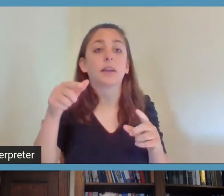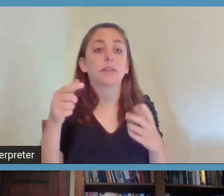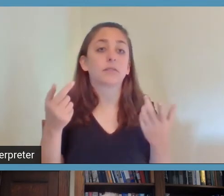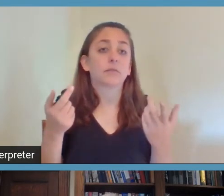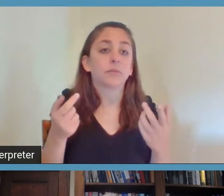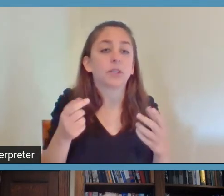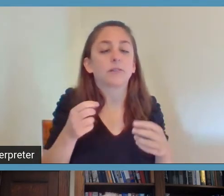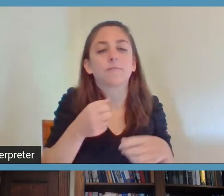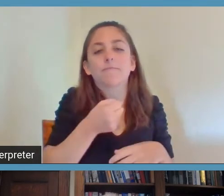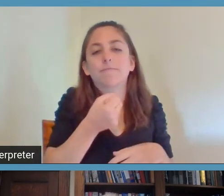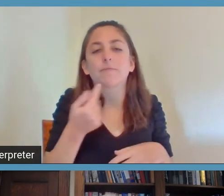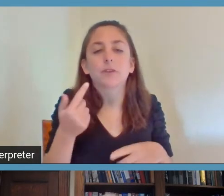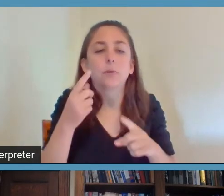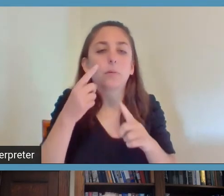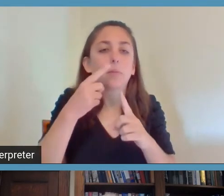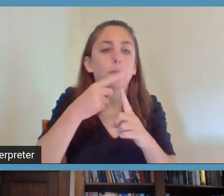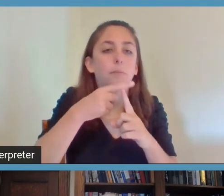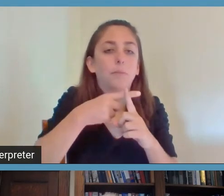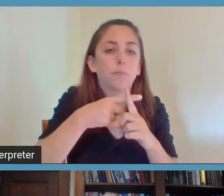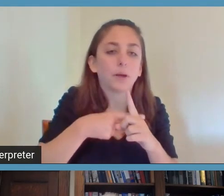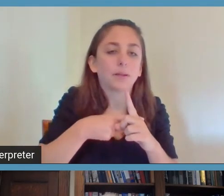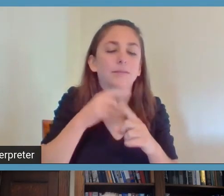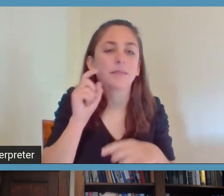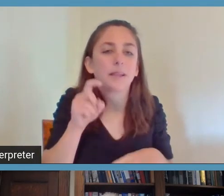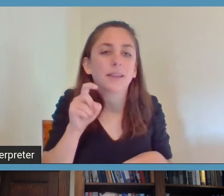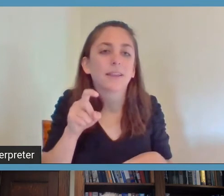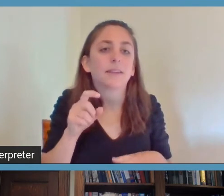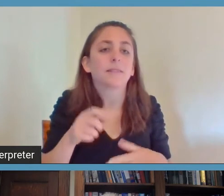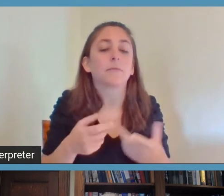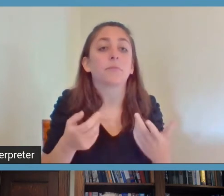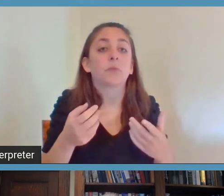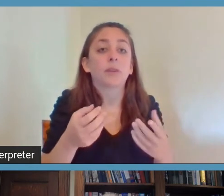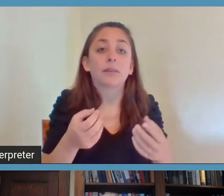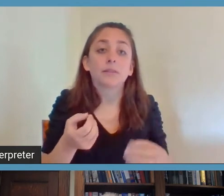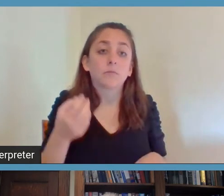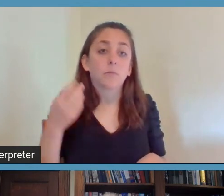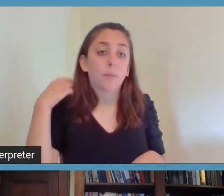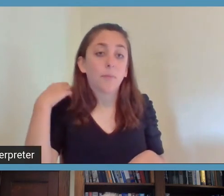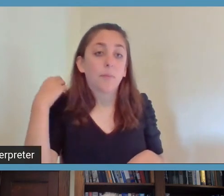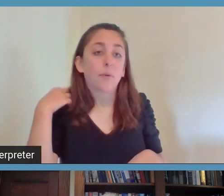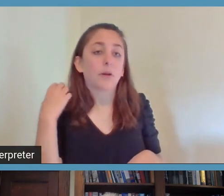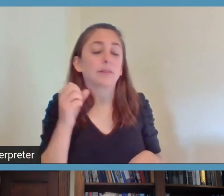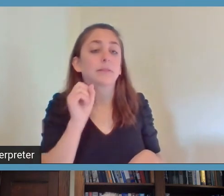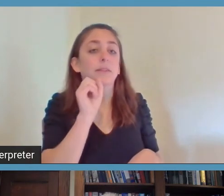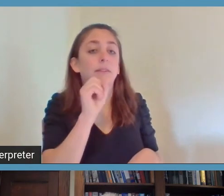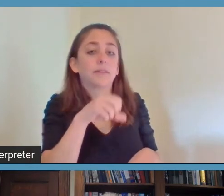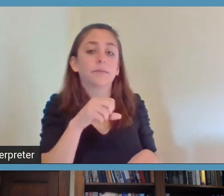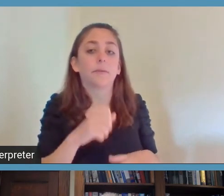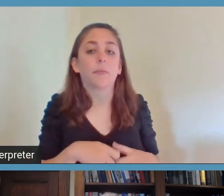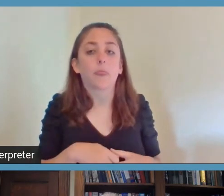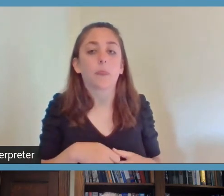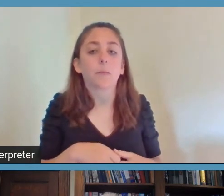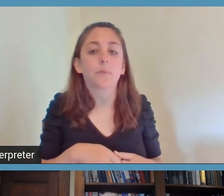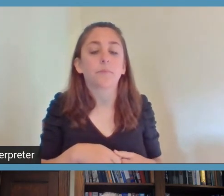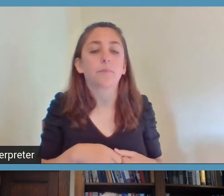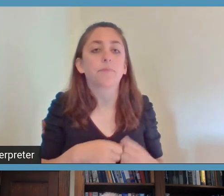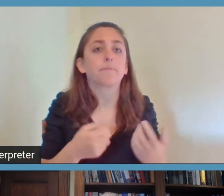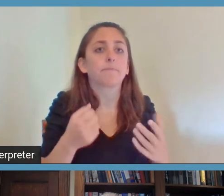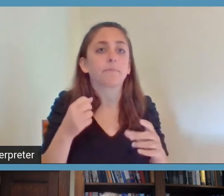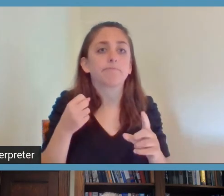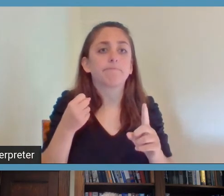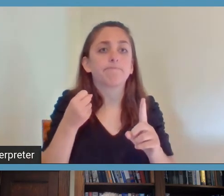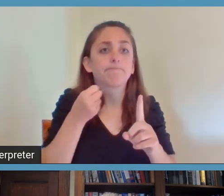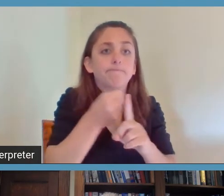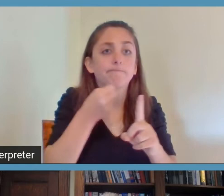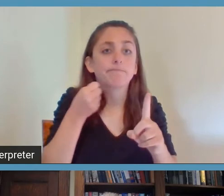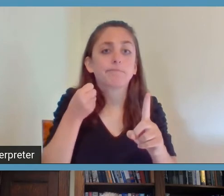get going. And all I needed from him really was just a yes. And I just started jumping on it and started making phone calls and started doing interviews. And suddenly we